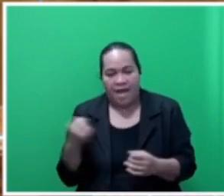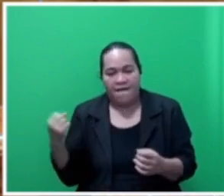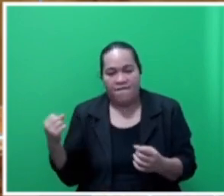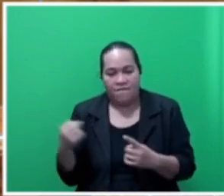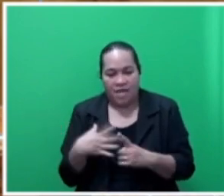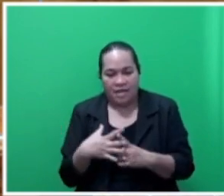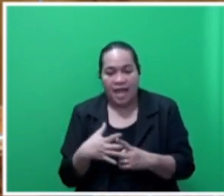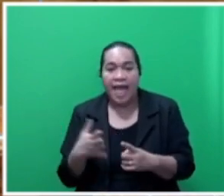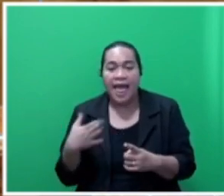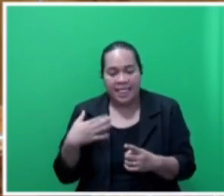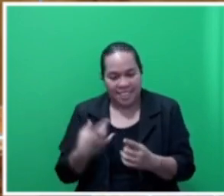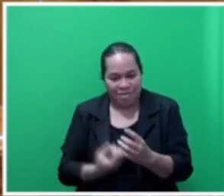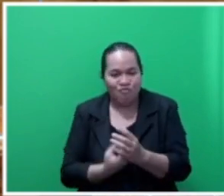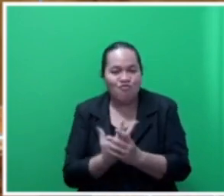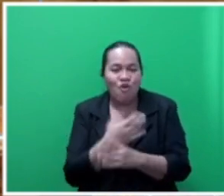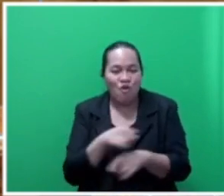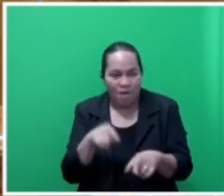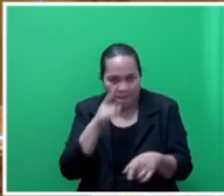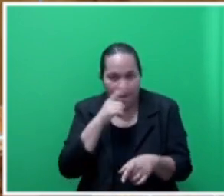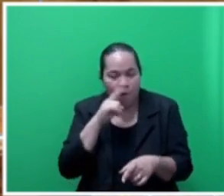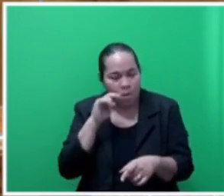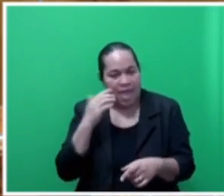people.